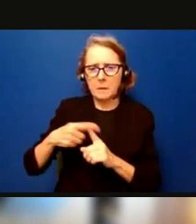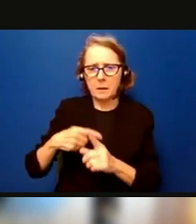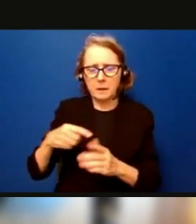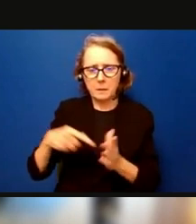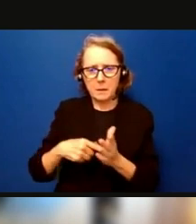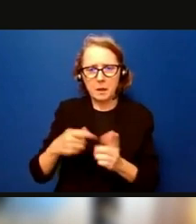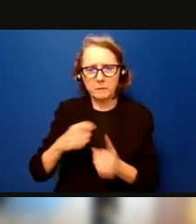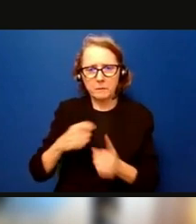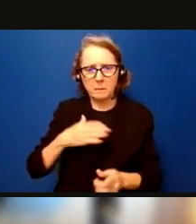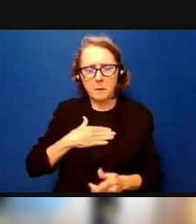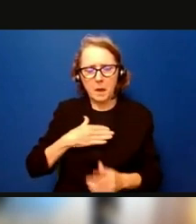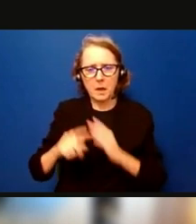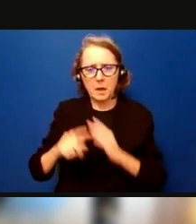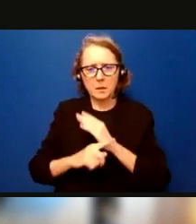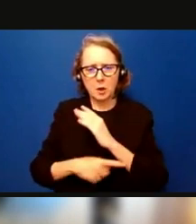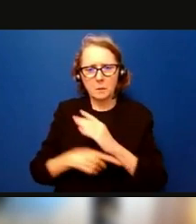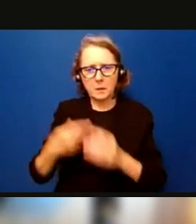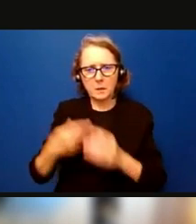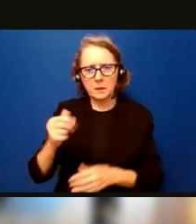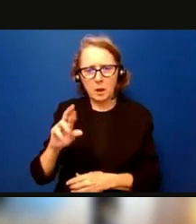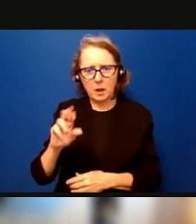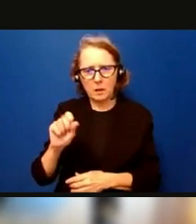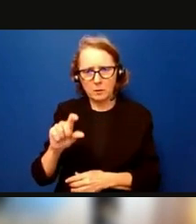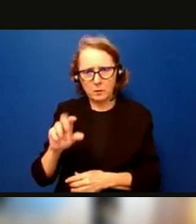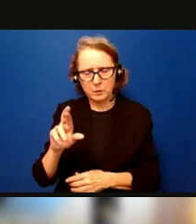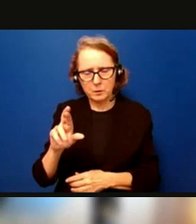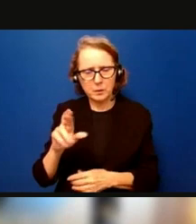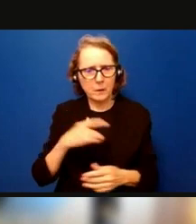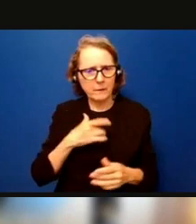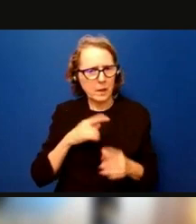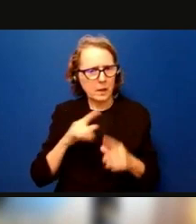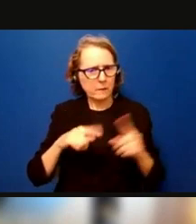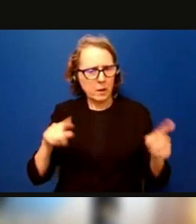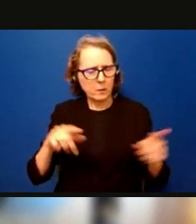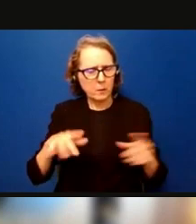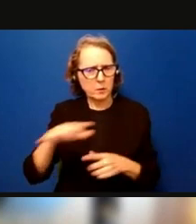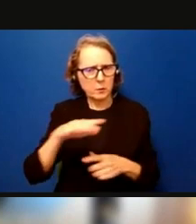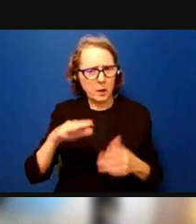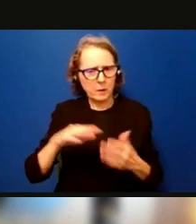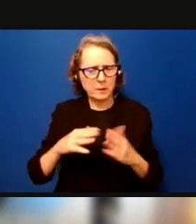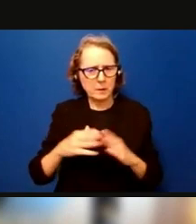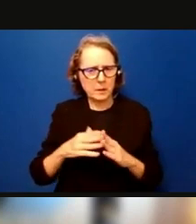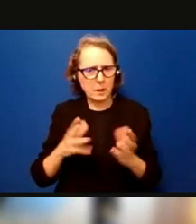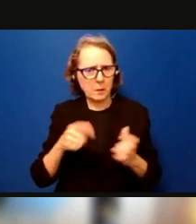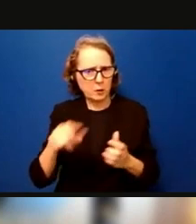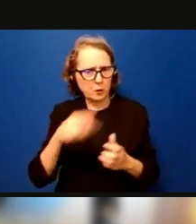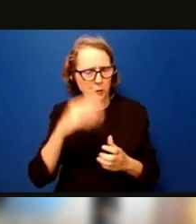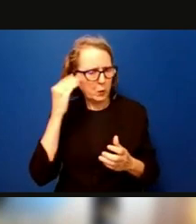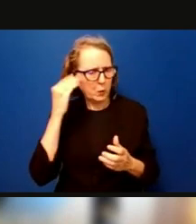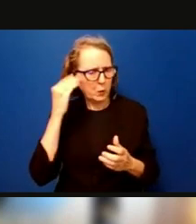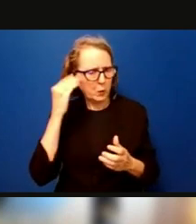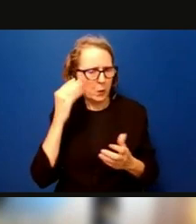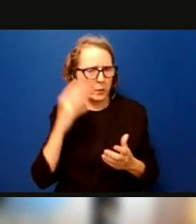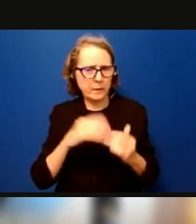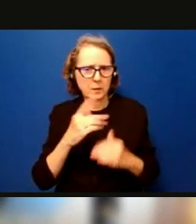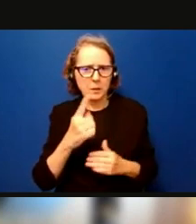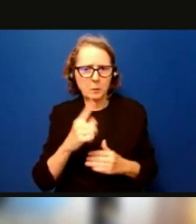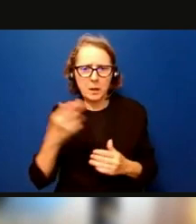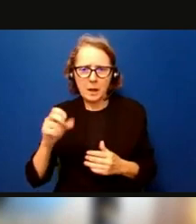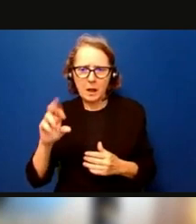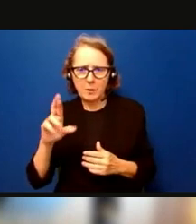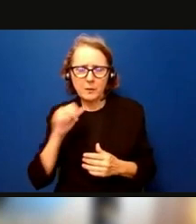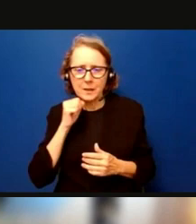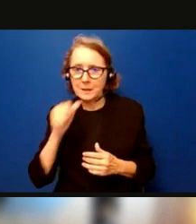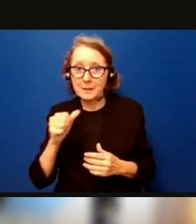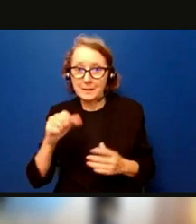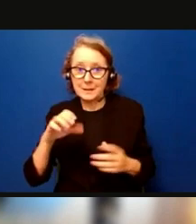from my garbage hauler. So I think it probably varies throughout the city. So I just wanted to make you aware that there's at least one hauler out there that does monthly